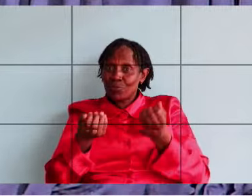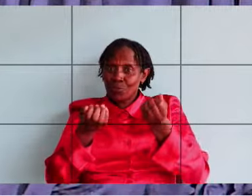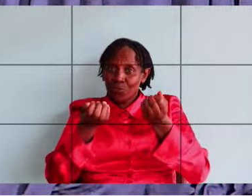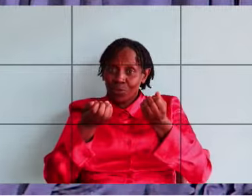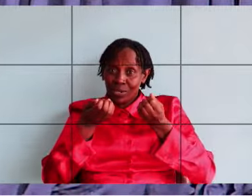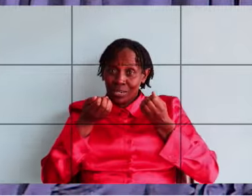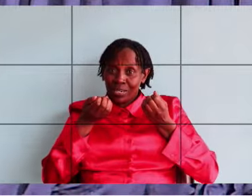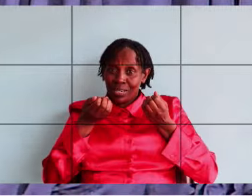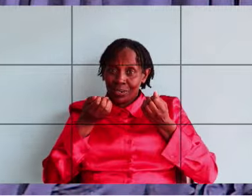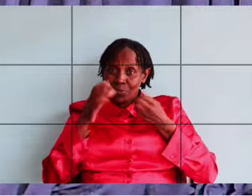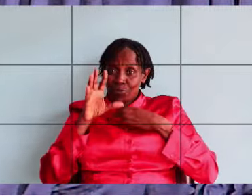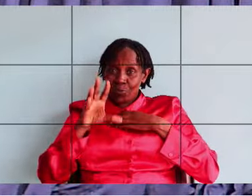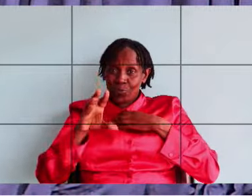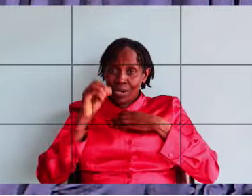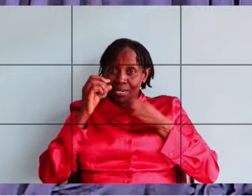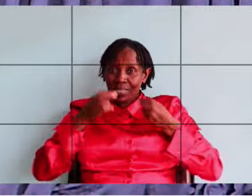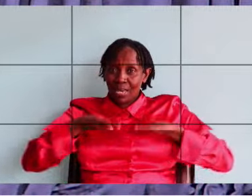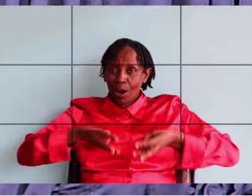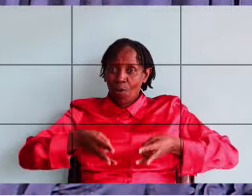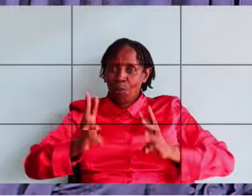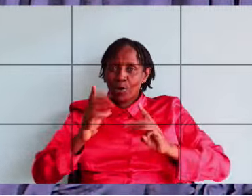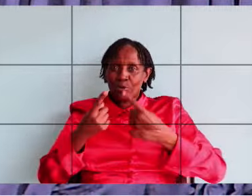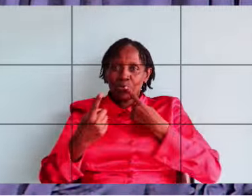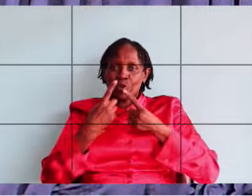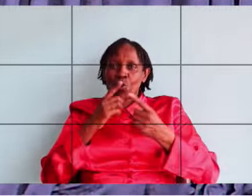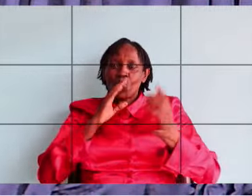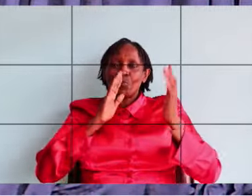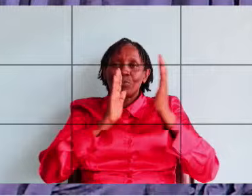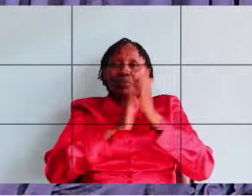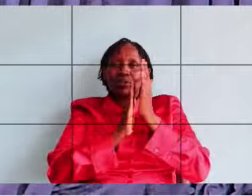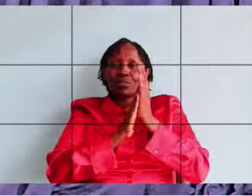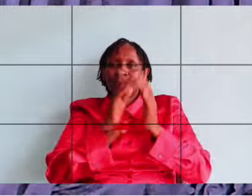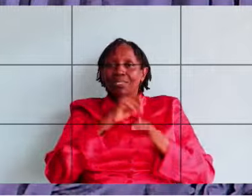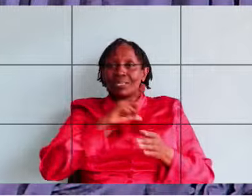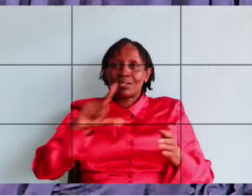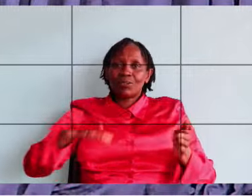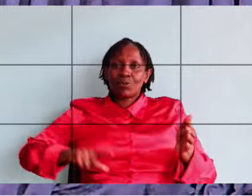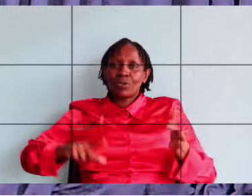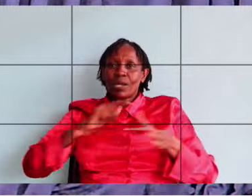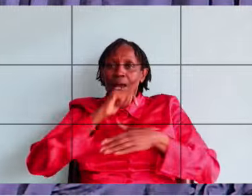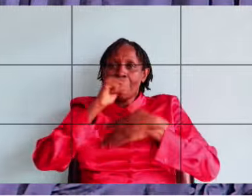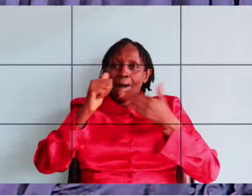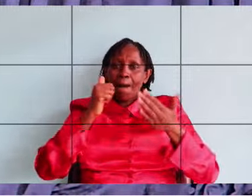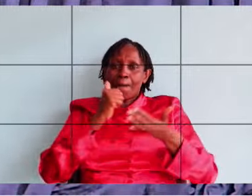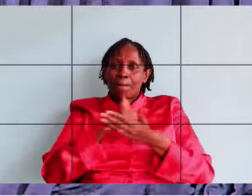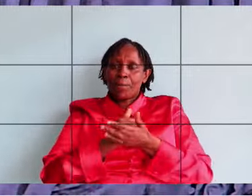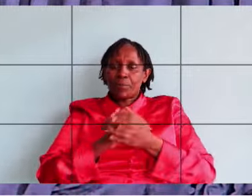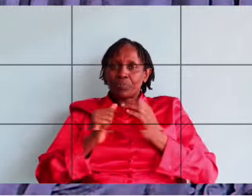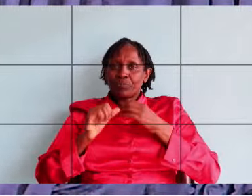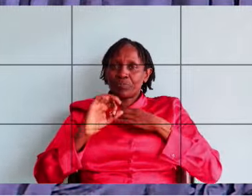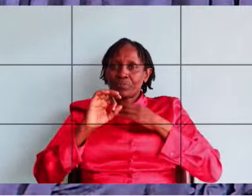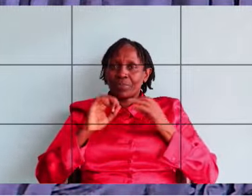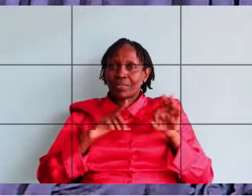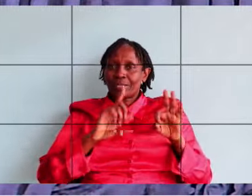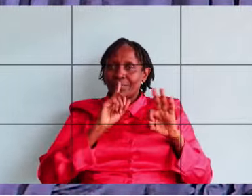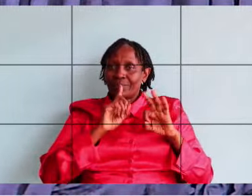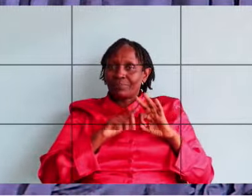into the heart of this man. Praise the name of the Lord. The third thing that we must think